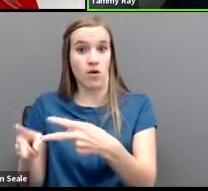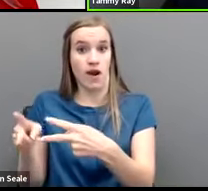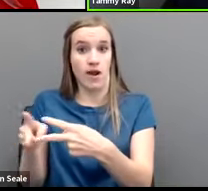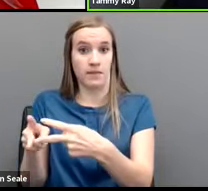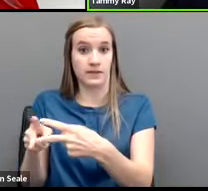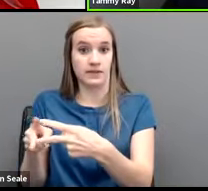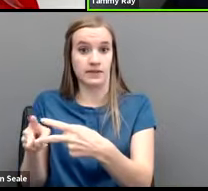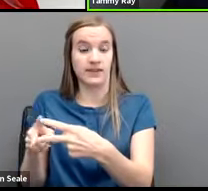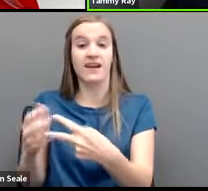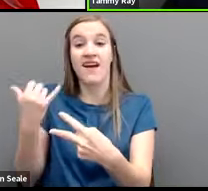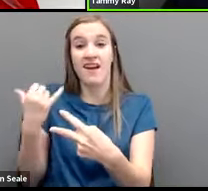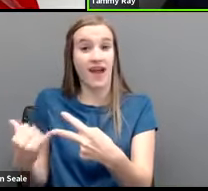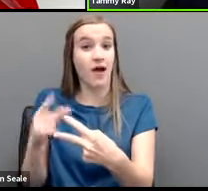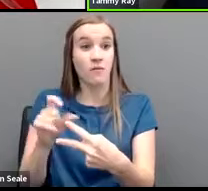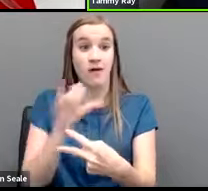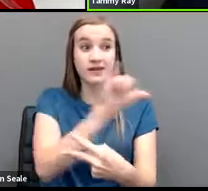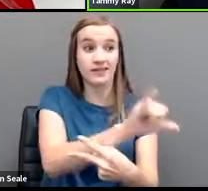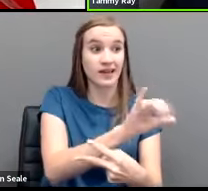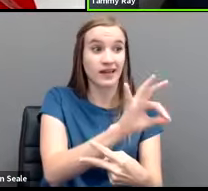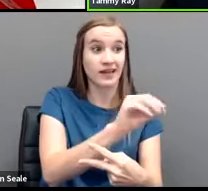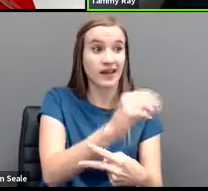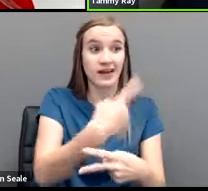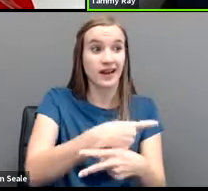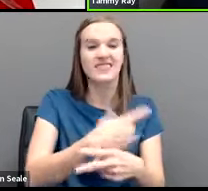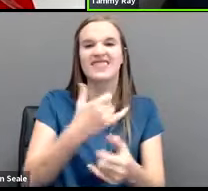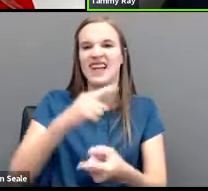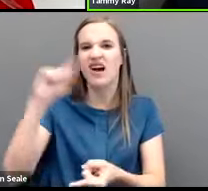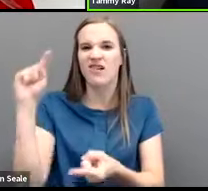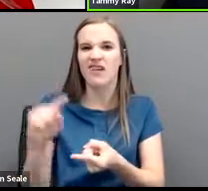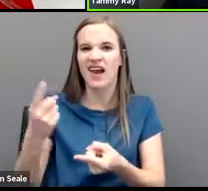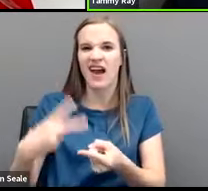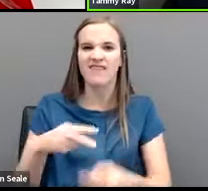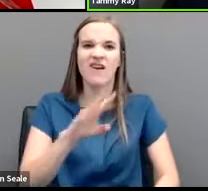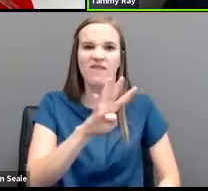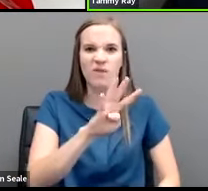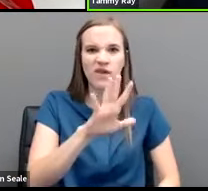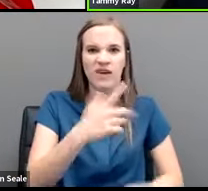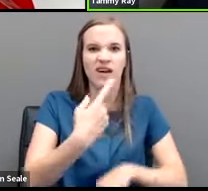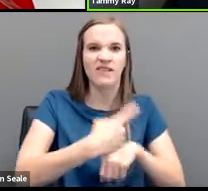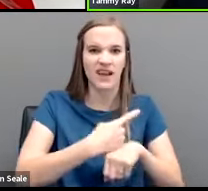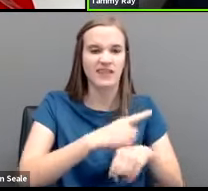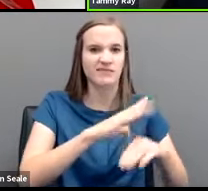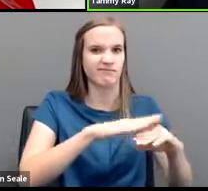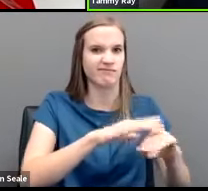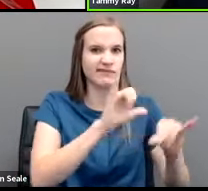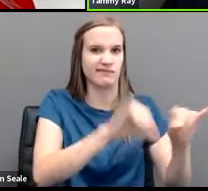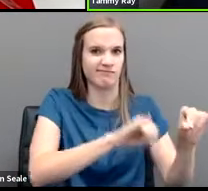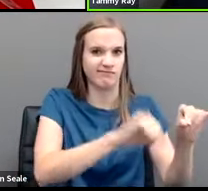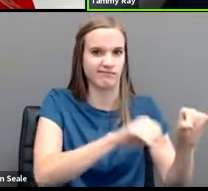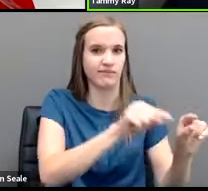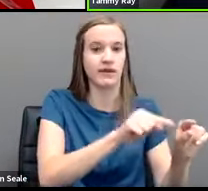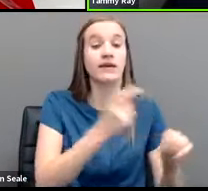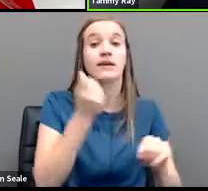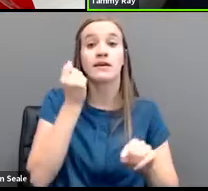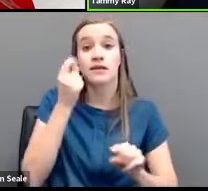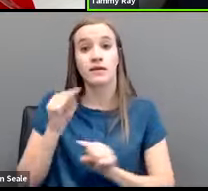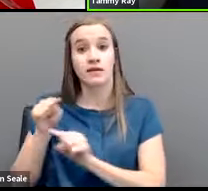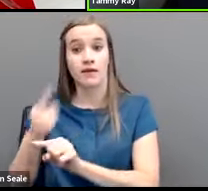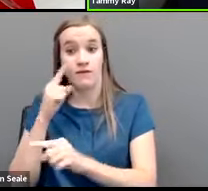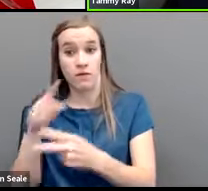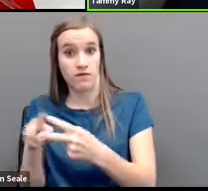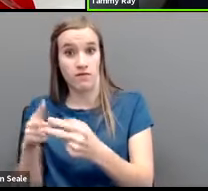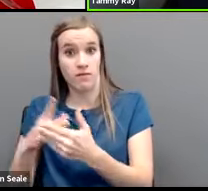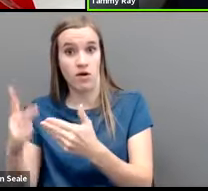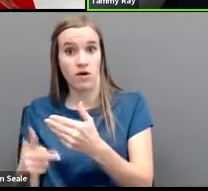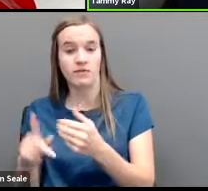half to 45 consecutive days. However, they have to qualify for both enhanced Medicaid and one of